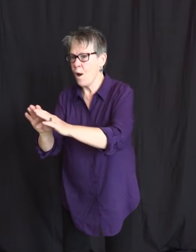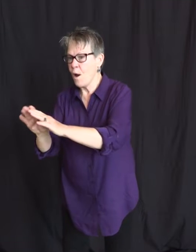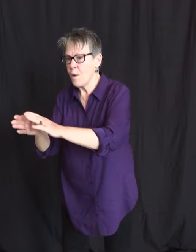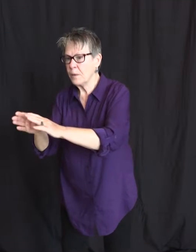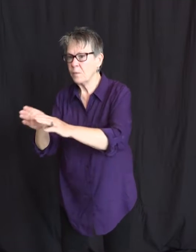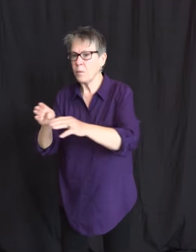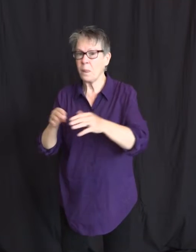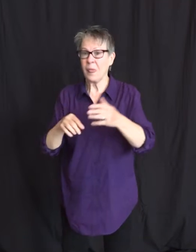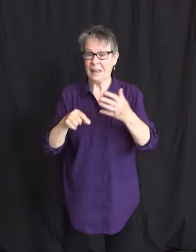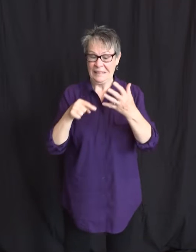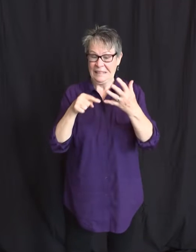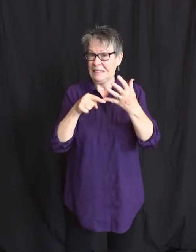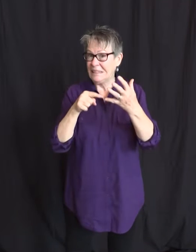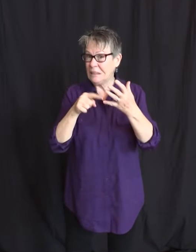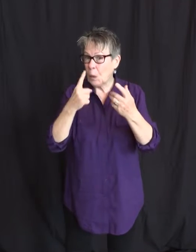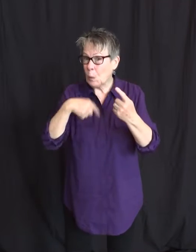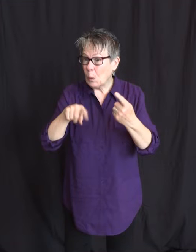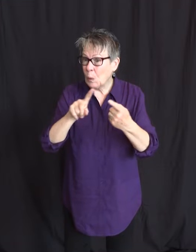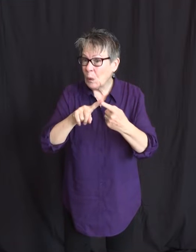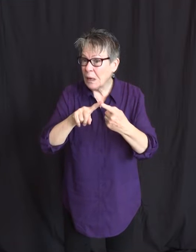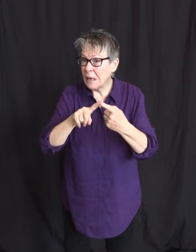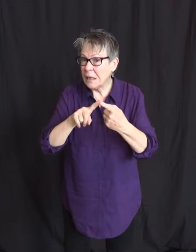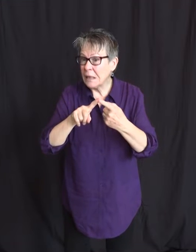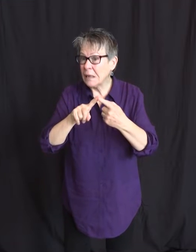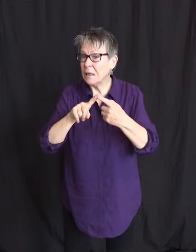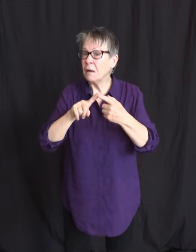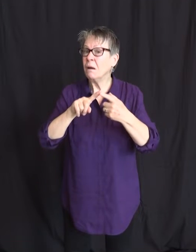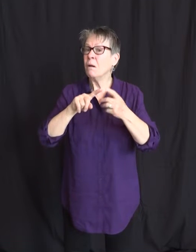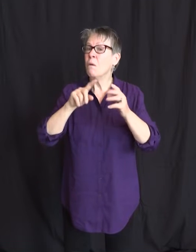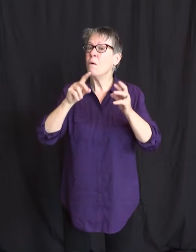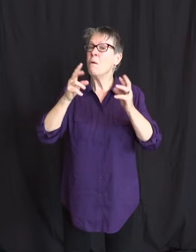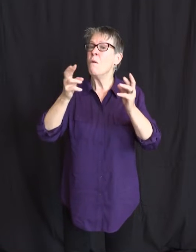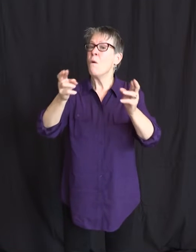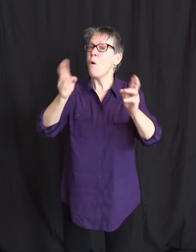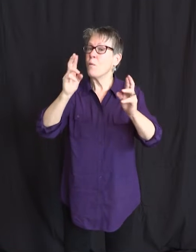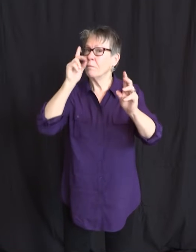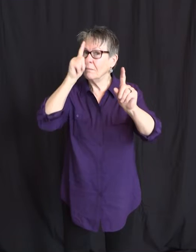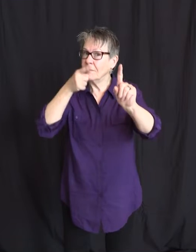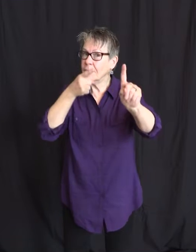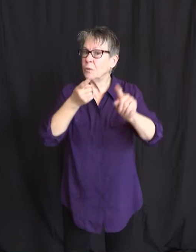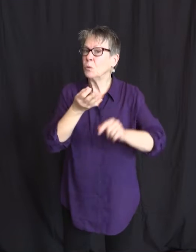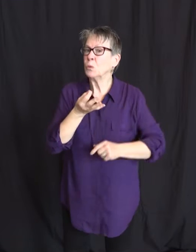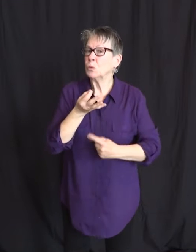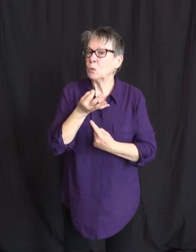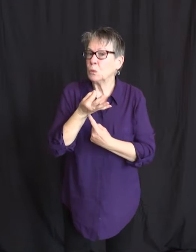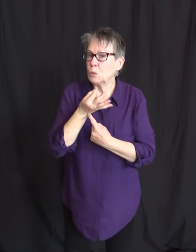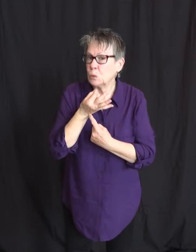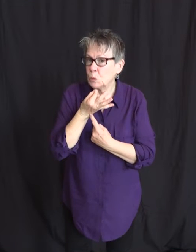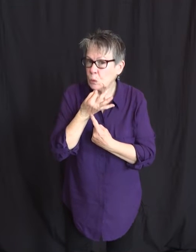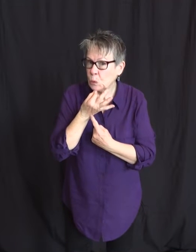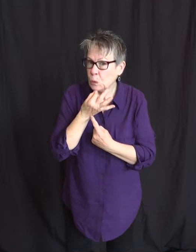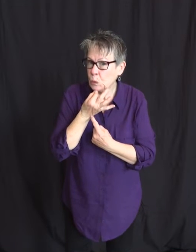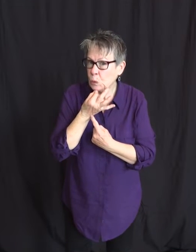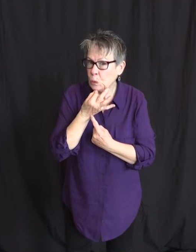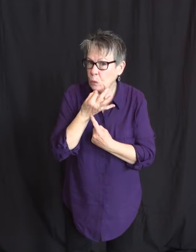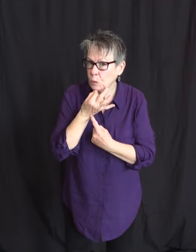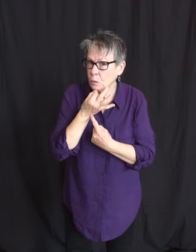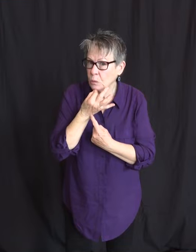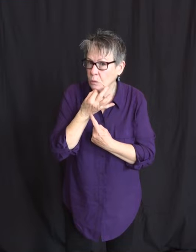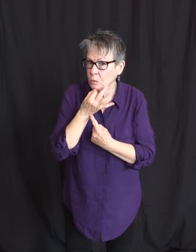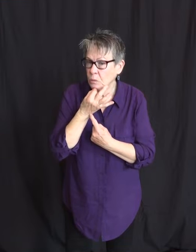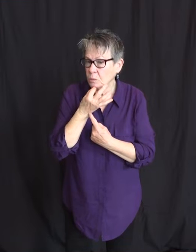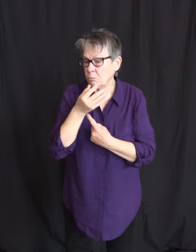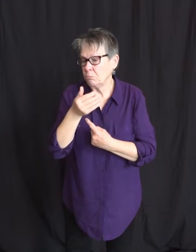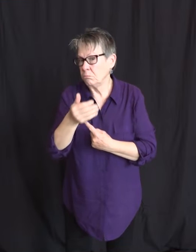at it, it will be soon. But just as we began planning our response to COVID-19 6 weeks before